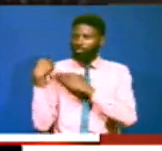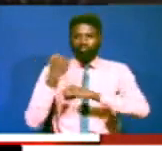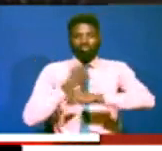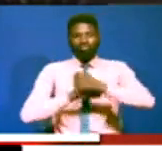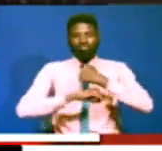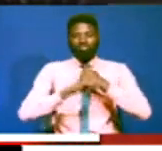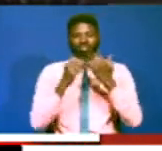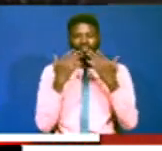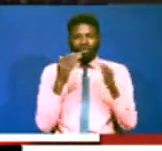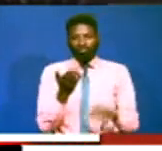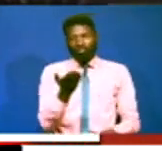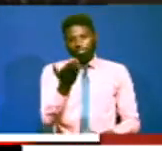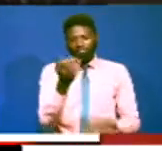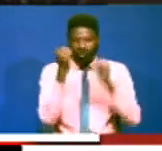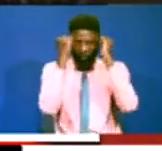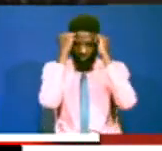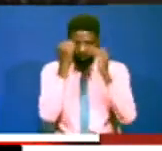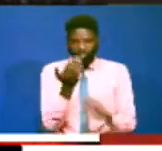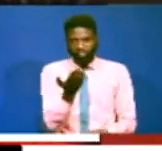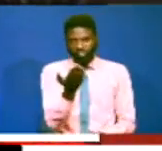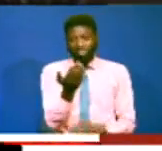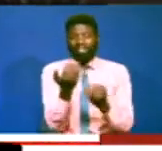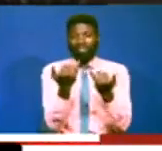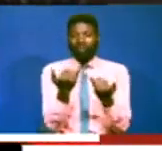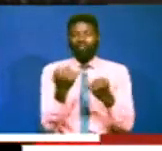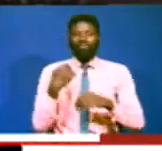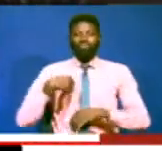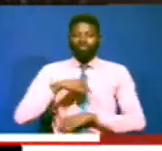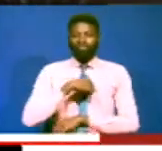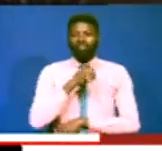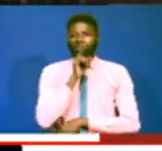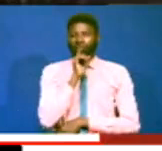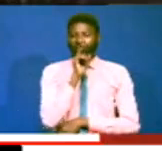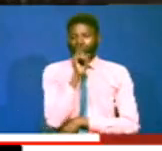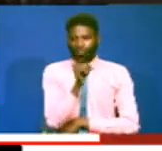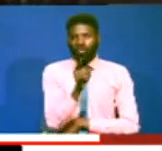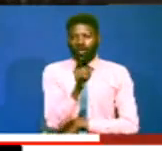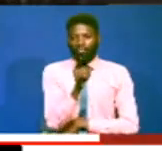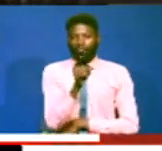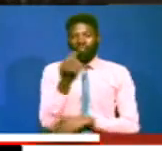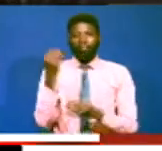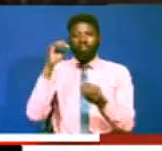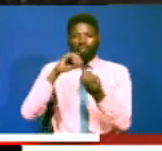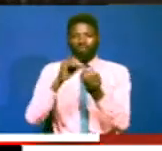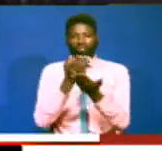So as students now, we are very sure majority of you will